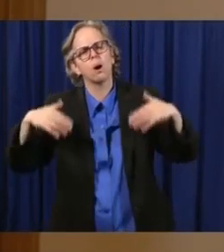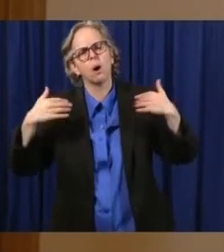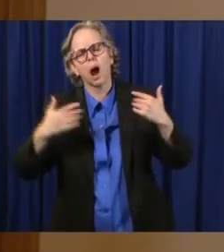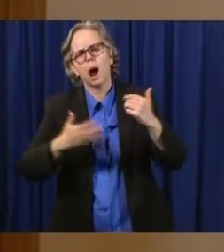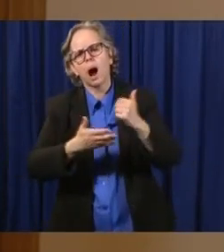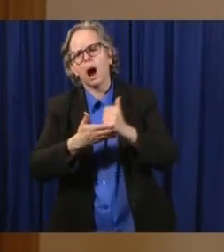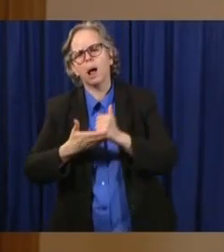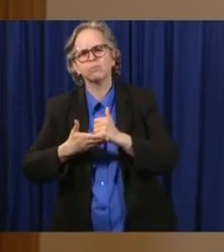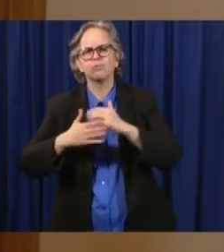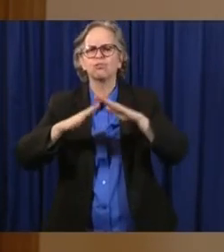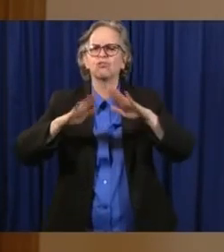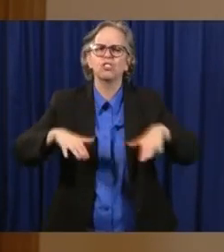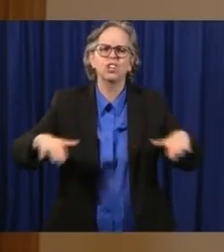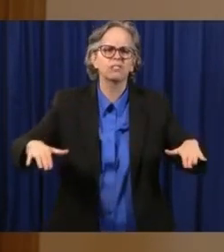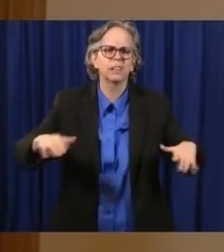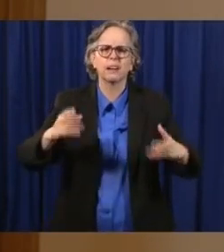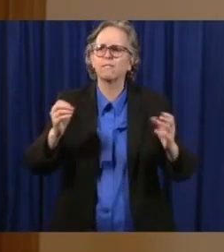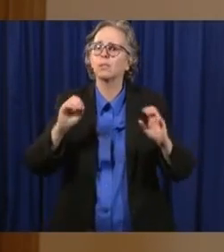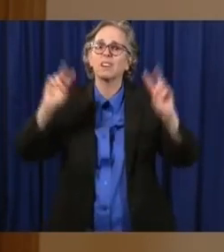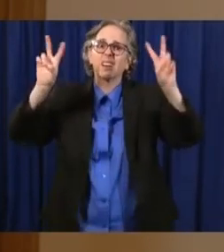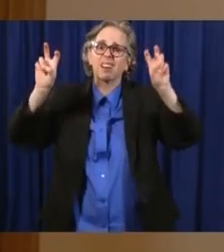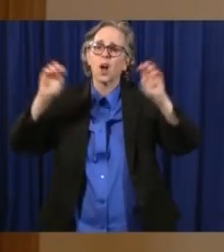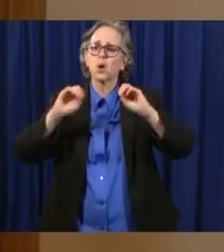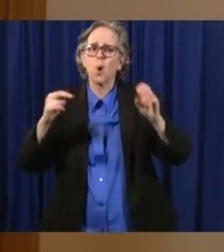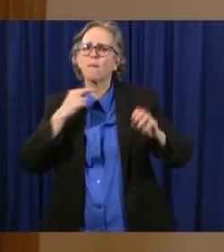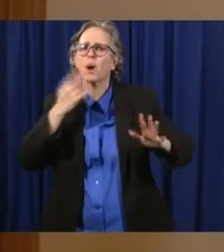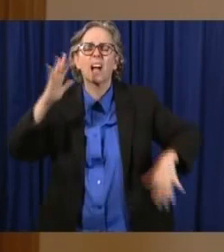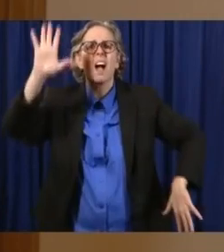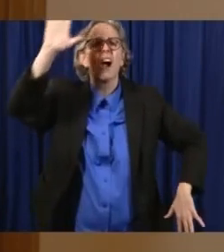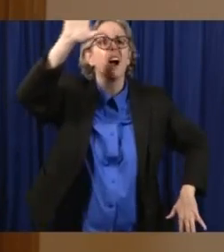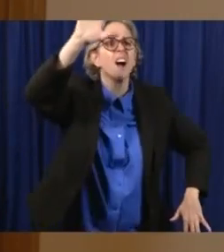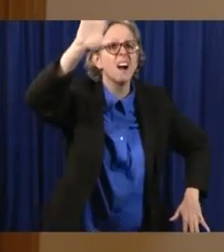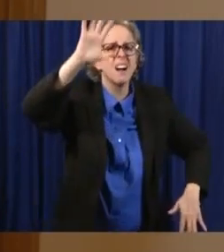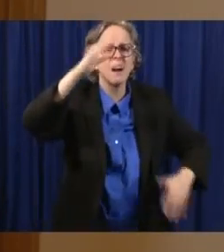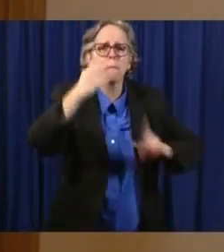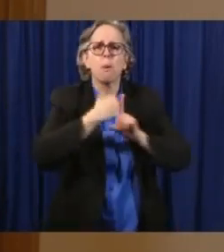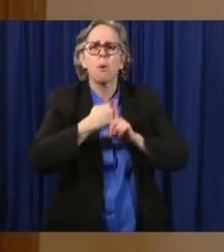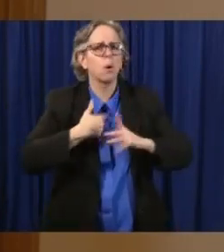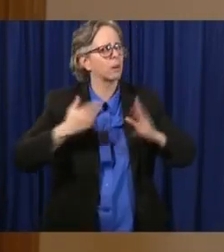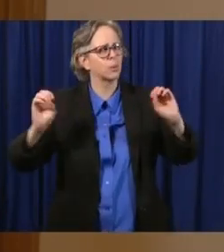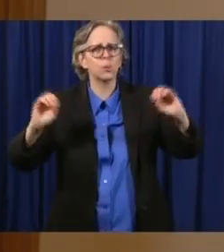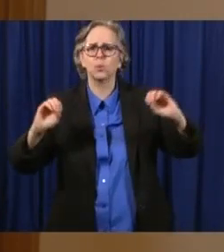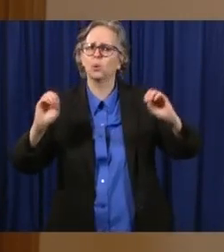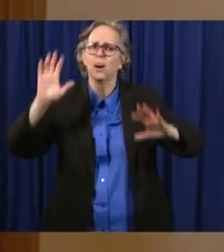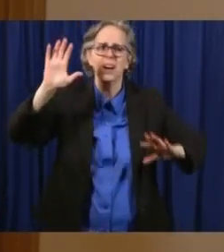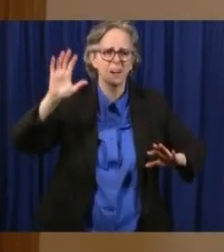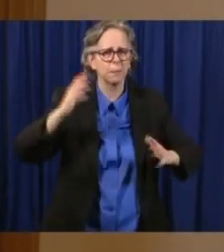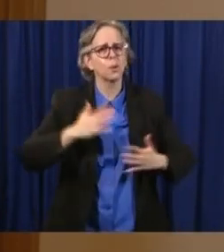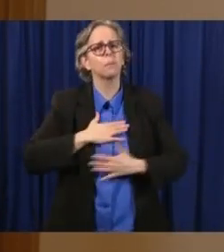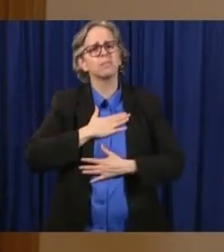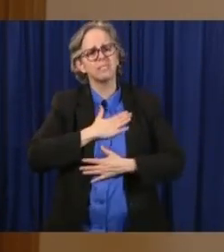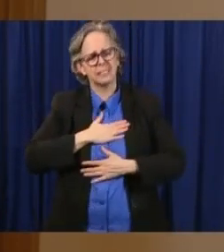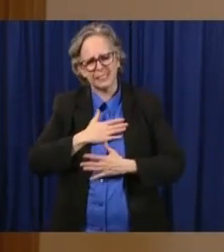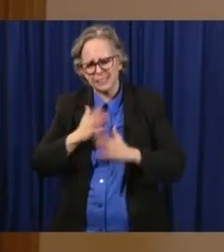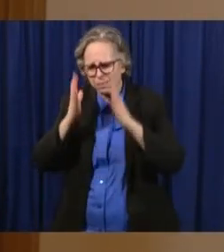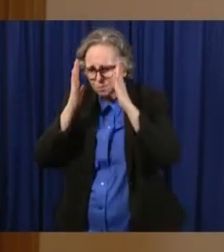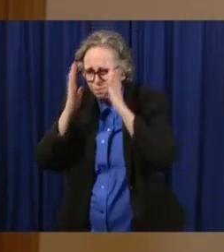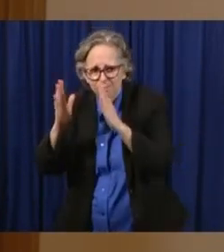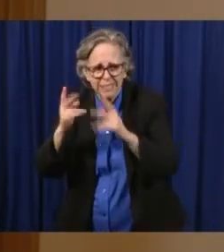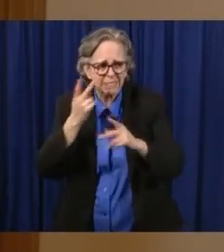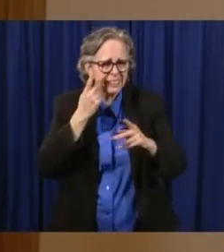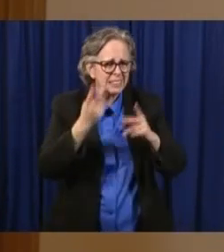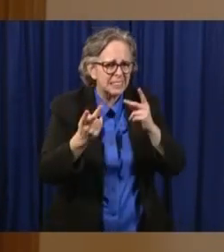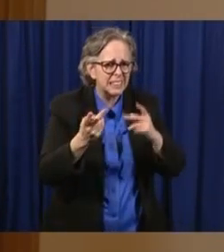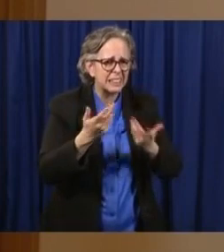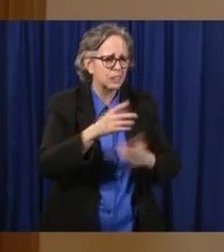have a voice and who often go hidden. Please keep using those hotlines if you see something, whether it's domestic violence or child